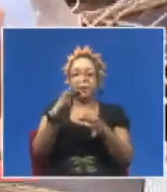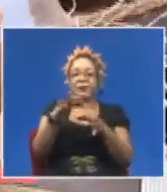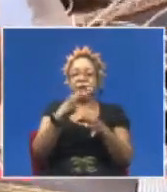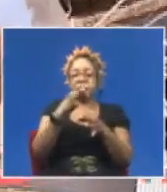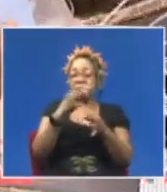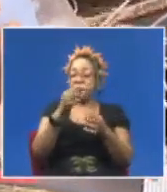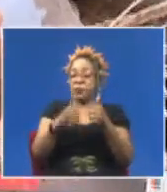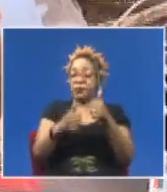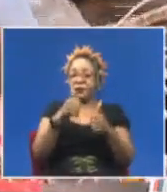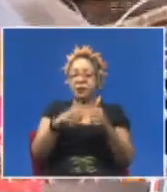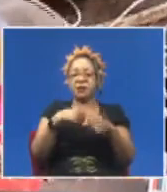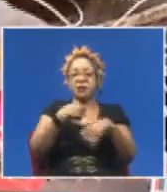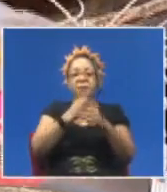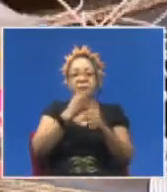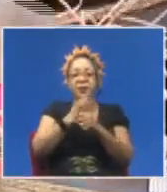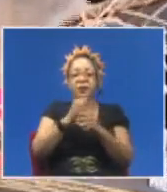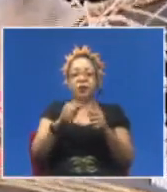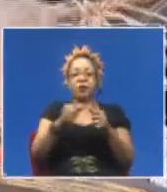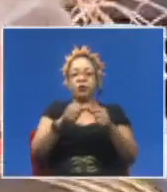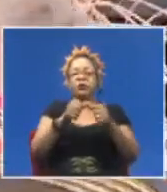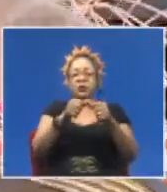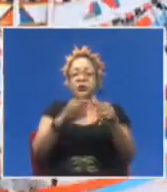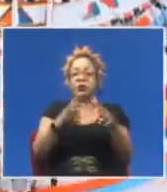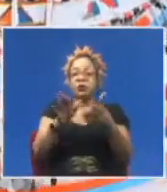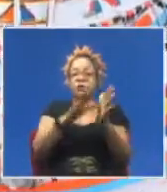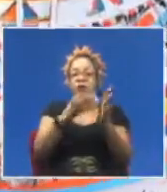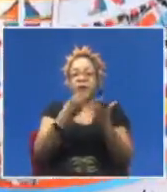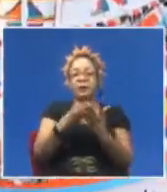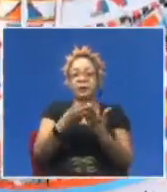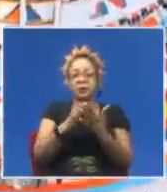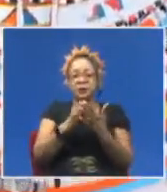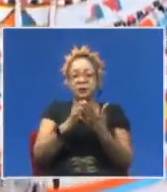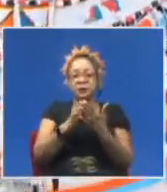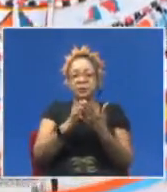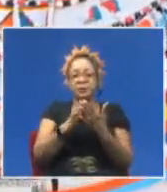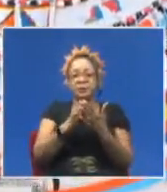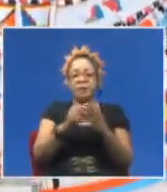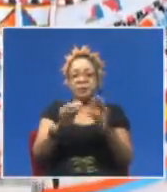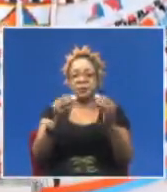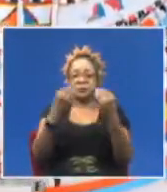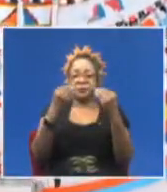that has assured her of a constant source of livelihood.